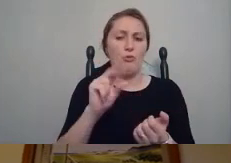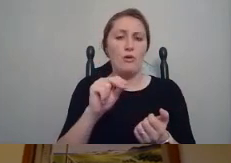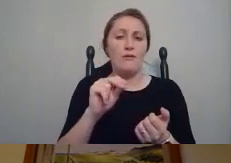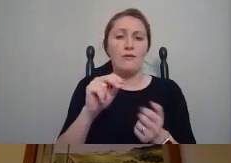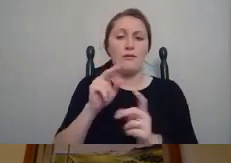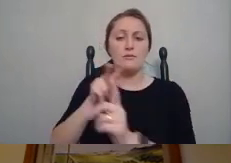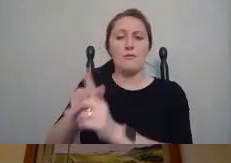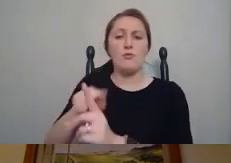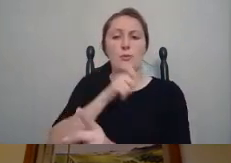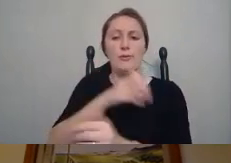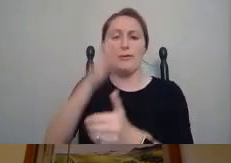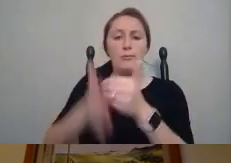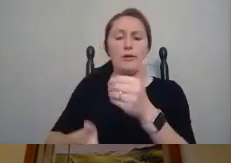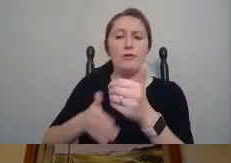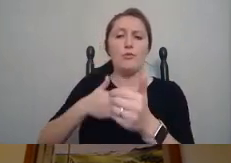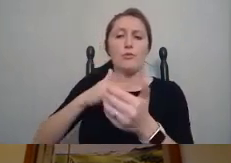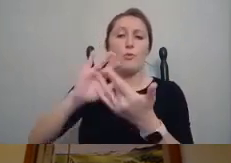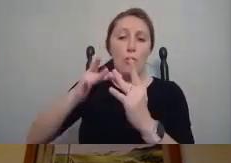completed online virtually.